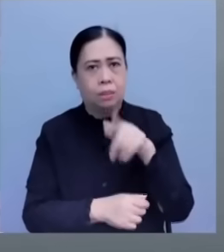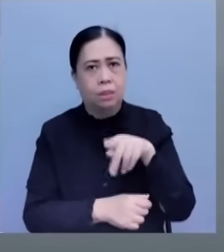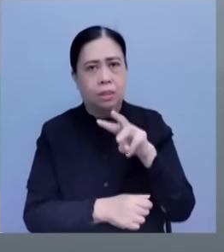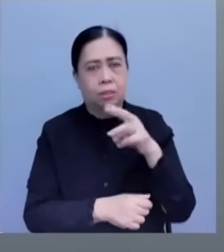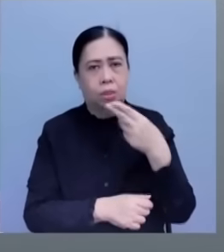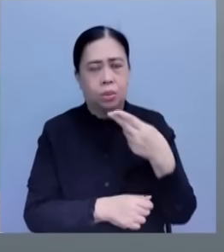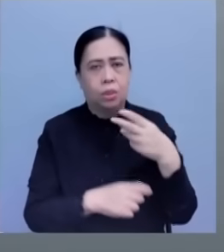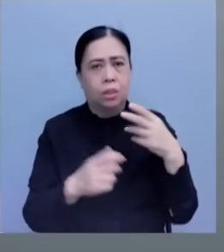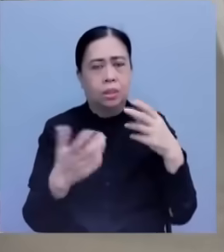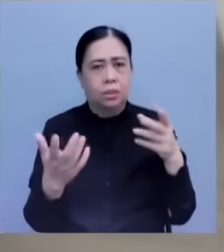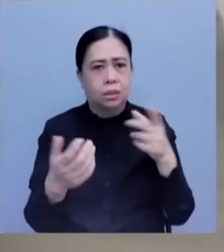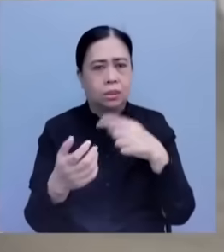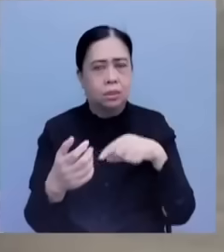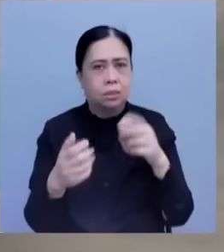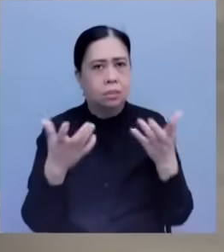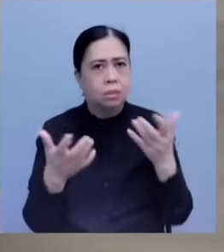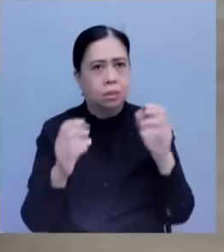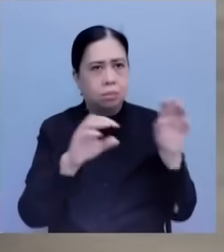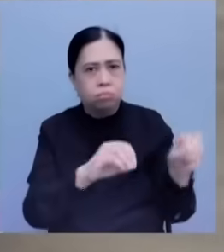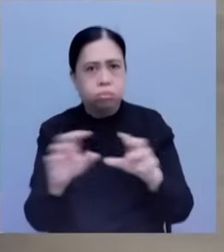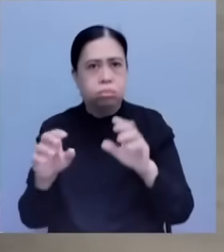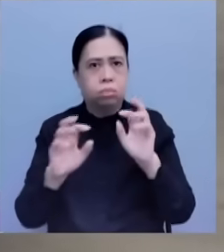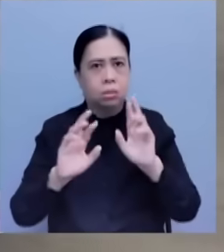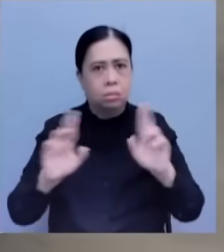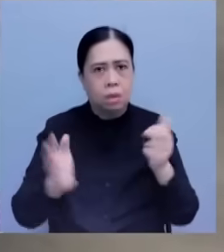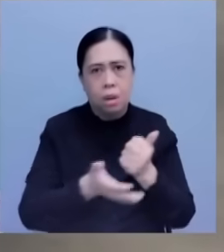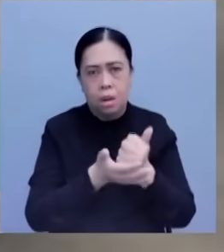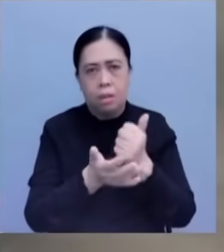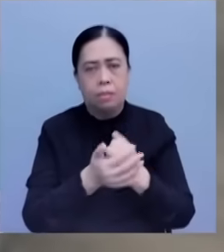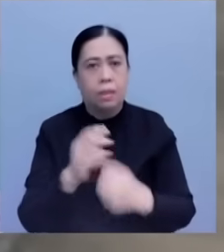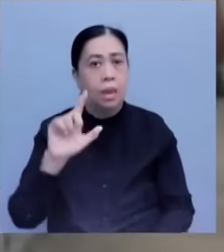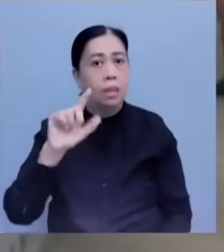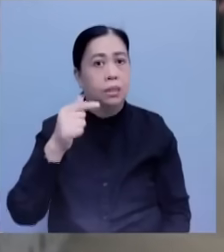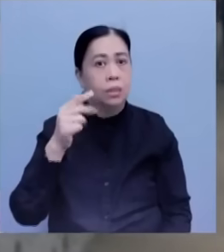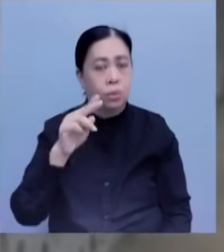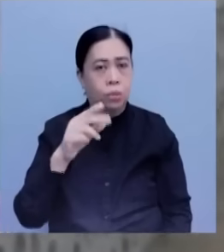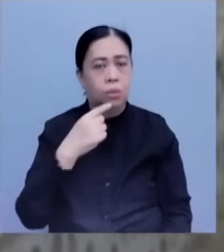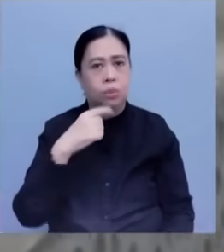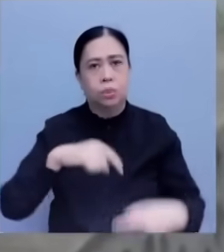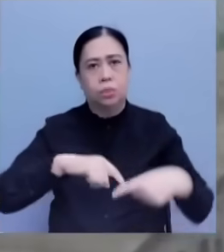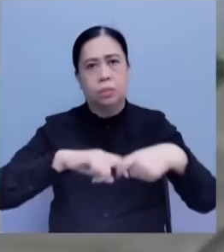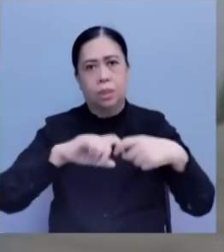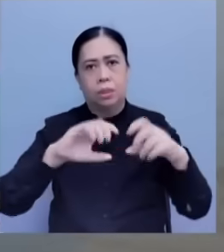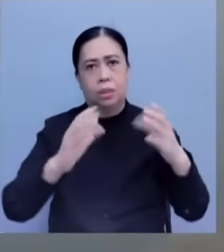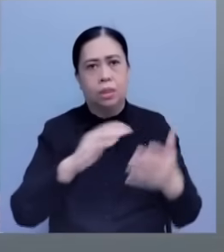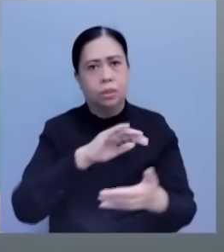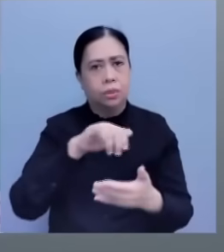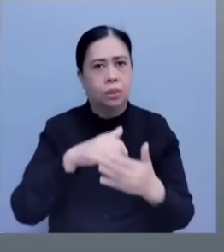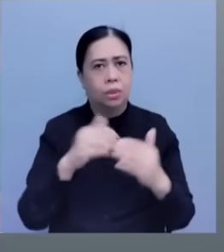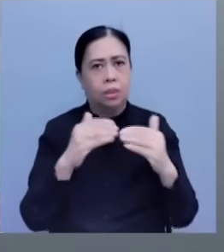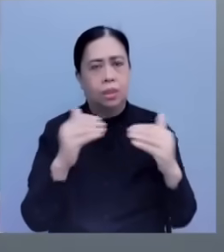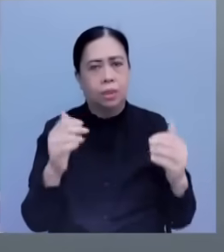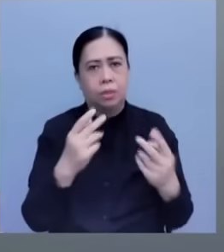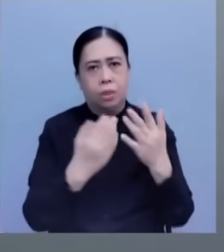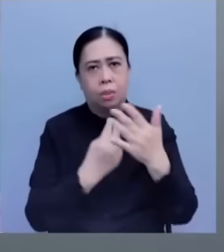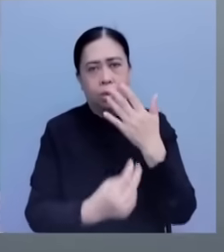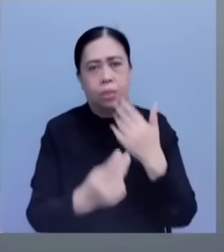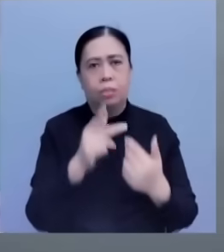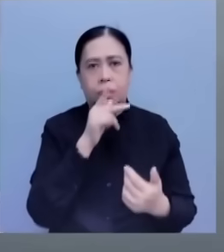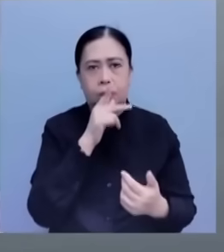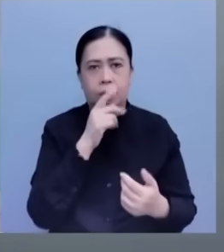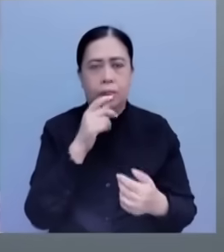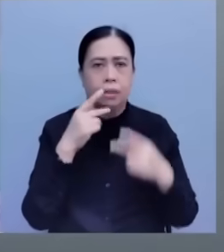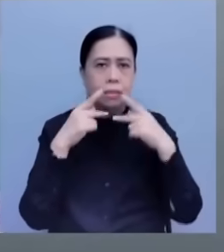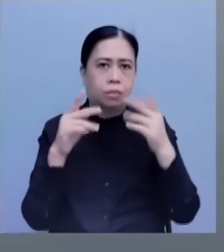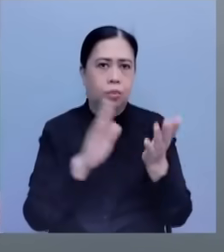on standby for possible evacuation. The local government of Tanawan has suspended the classes in all levels in public and private schools and